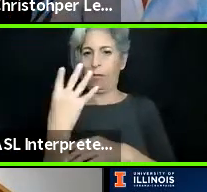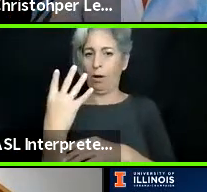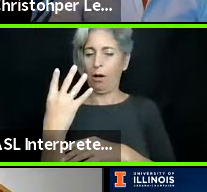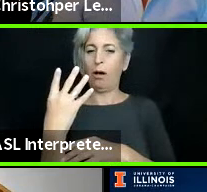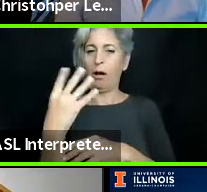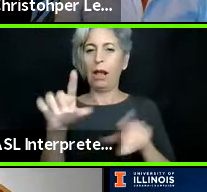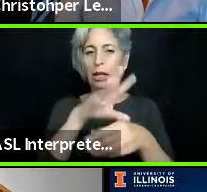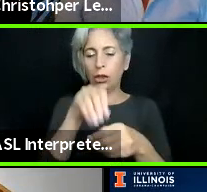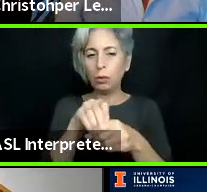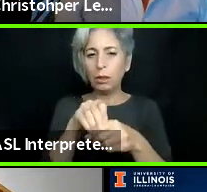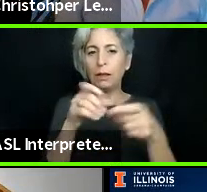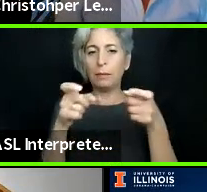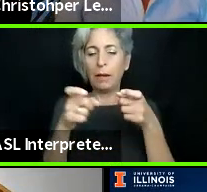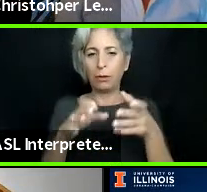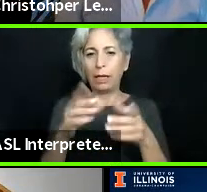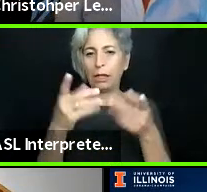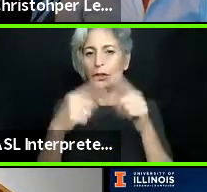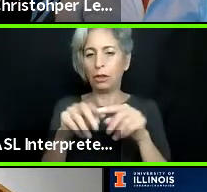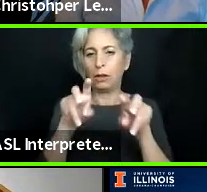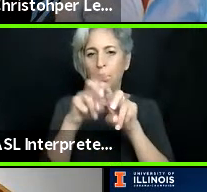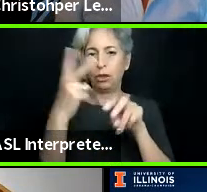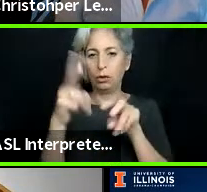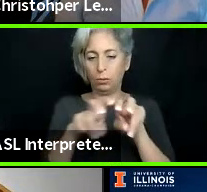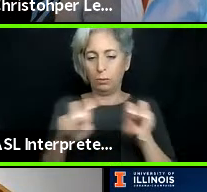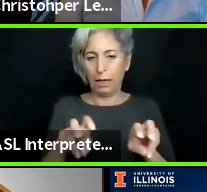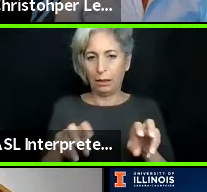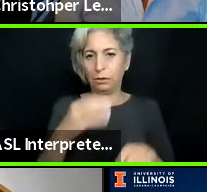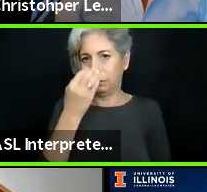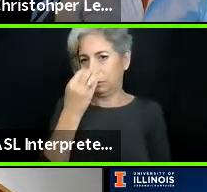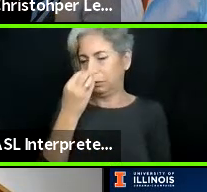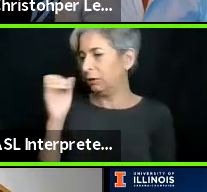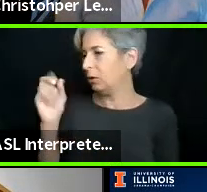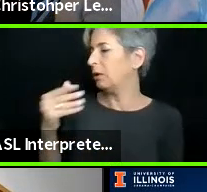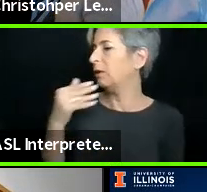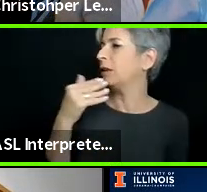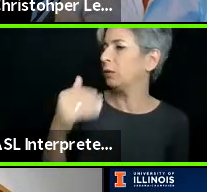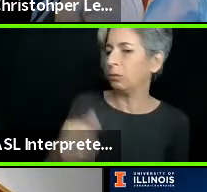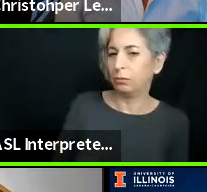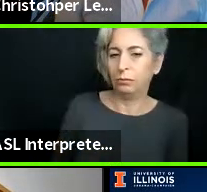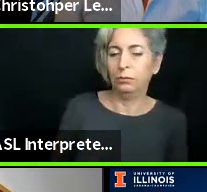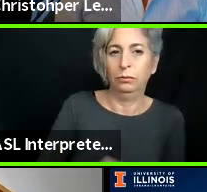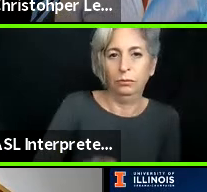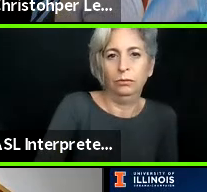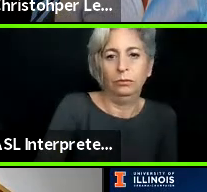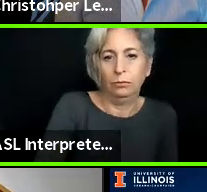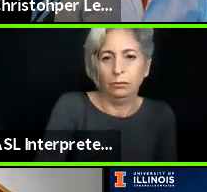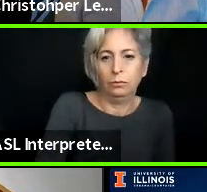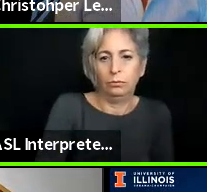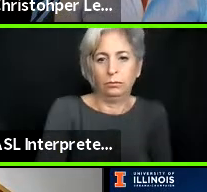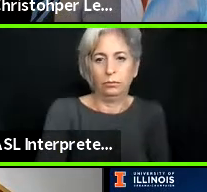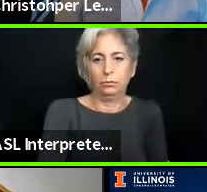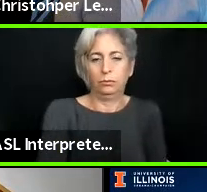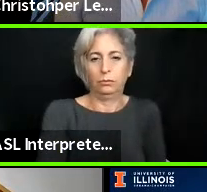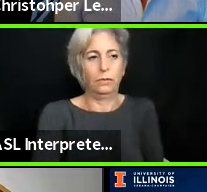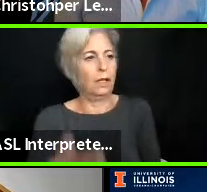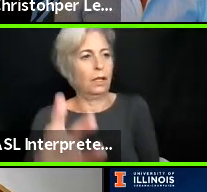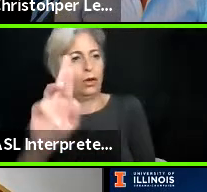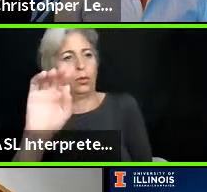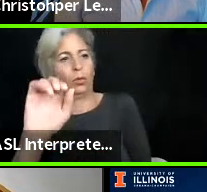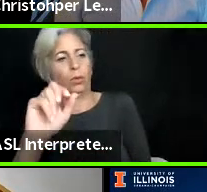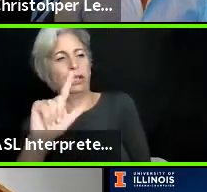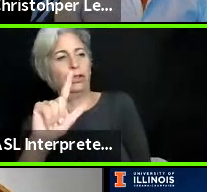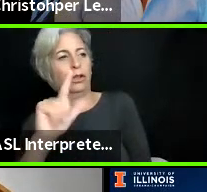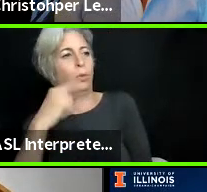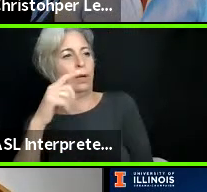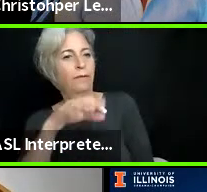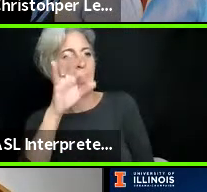moderator, during those two panels that we have. Okay, thank you. Okay. Christopher, this is Rachel. We've